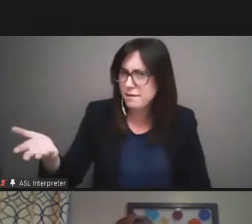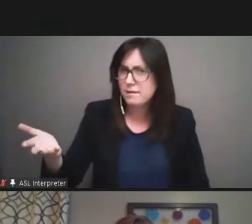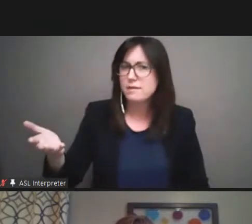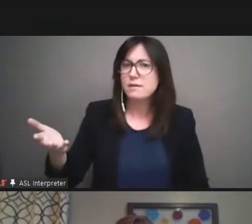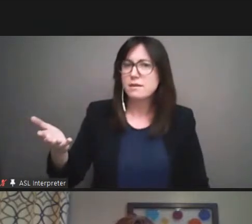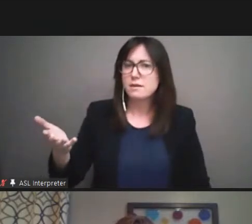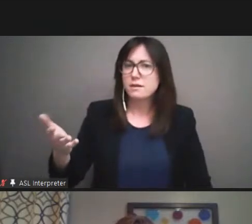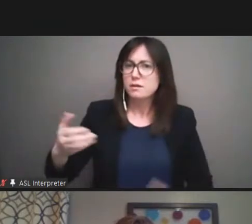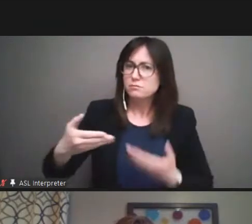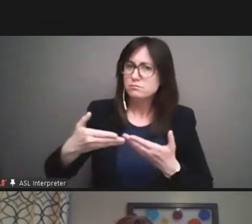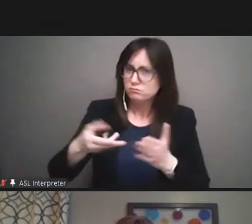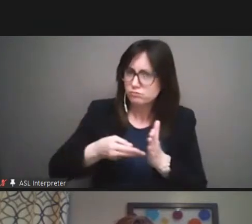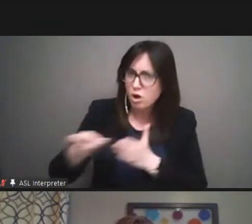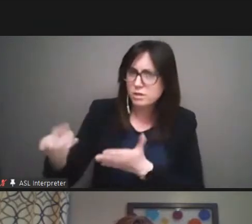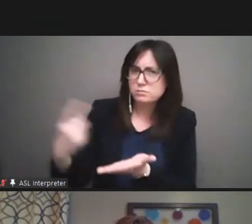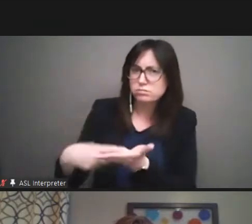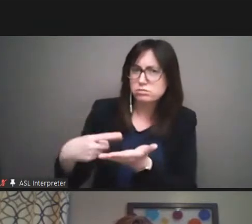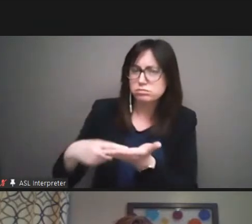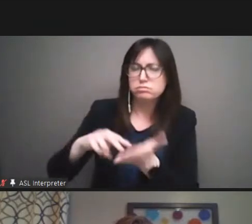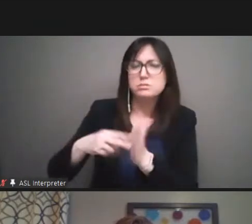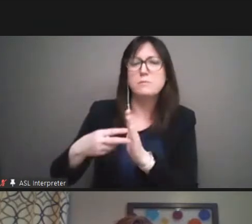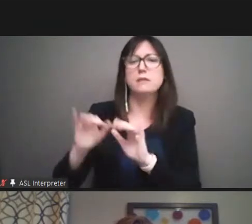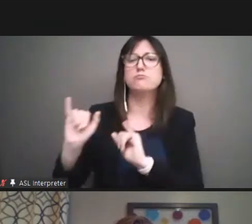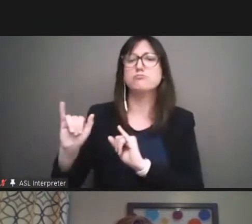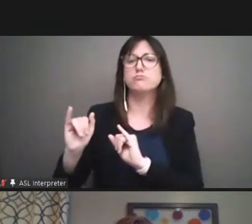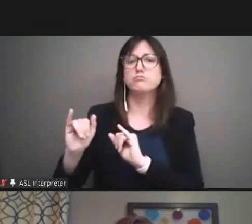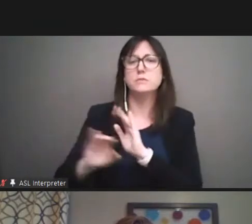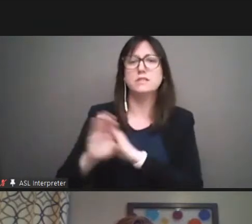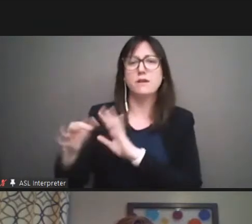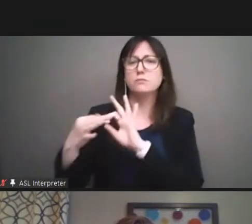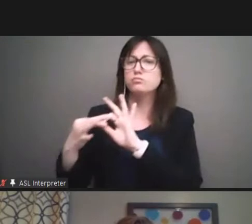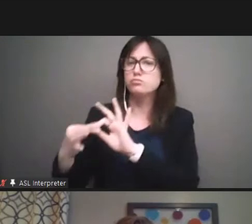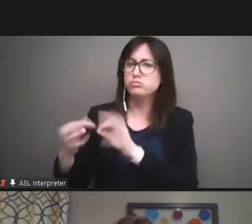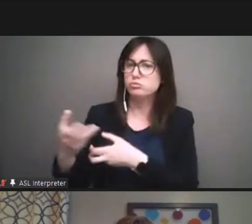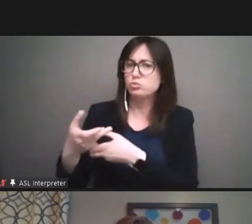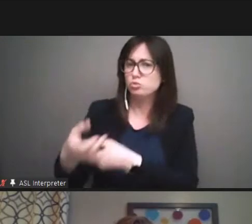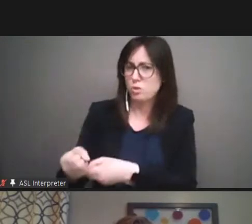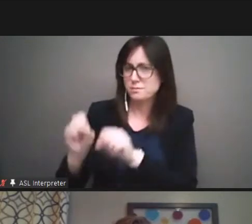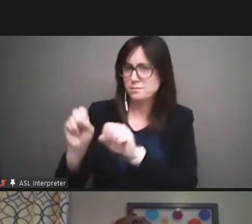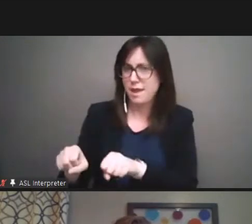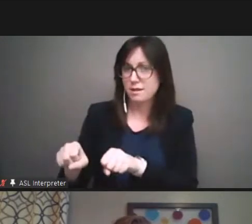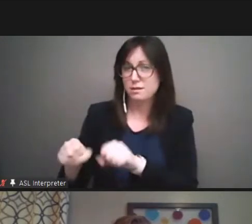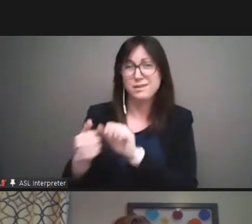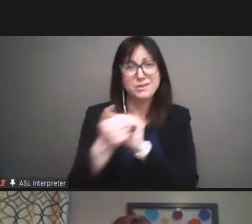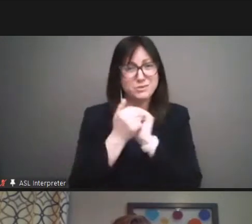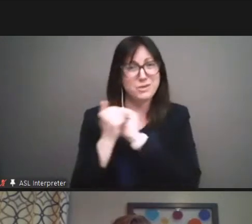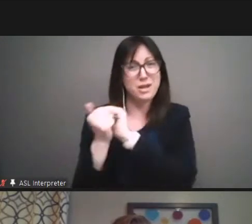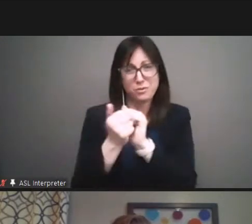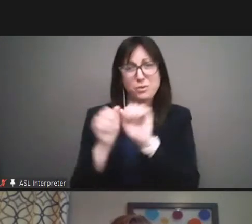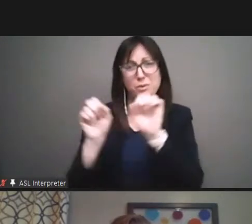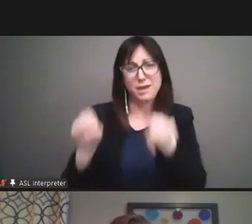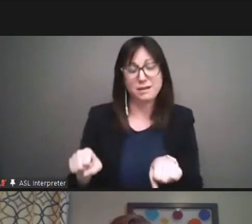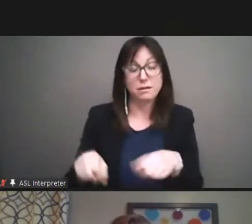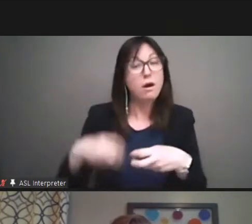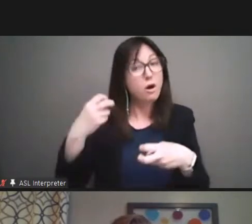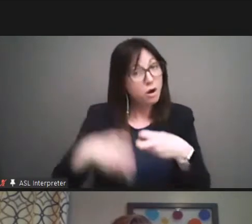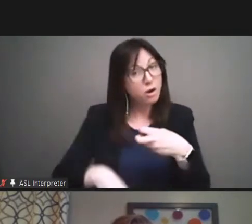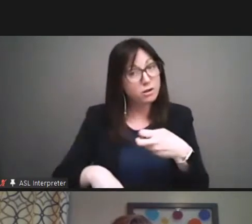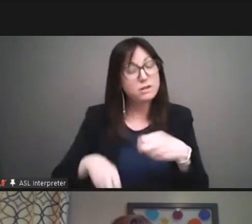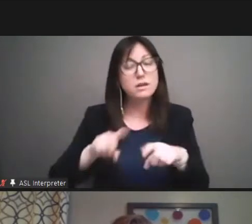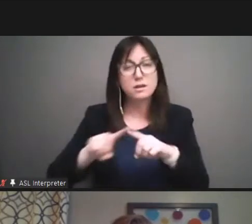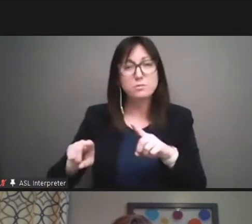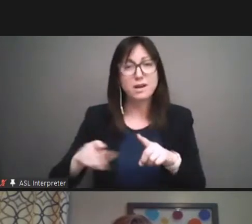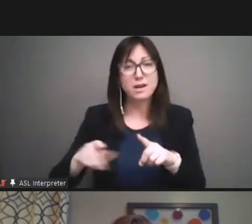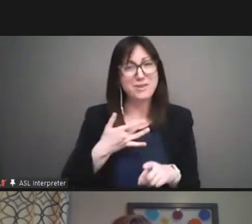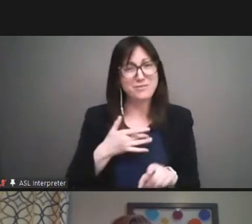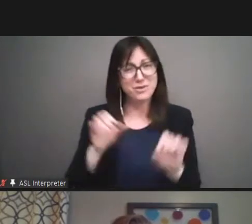other because we're standing up and we're doing it together. It's hard. It's super hard, but I see